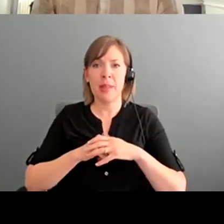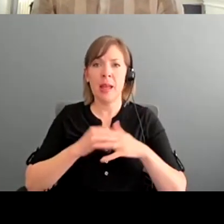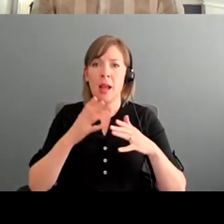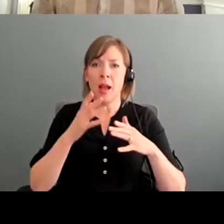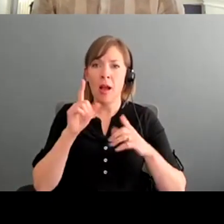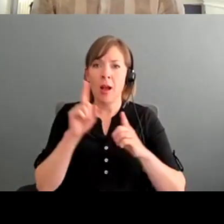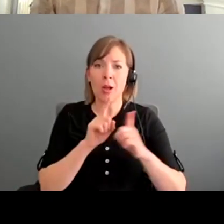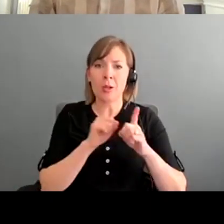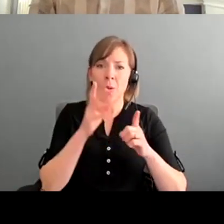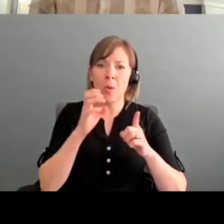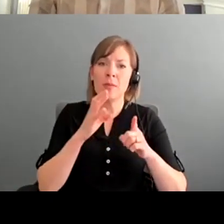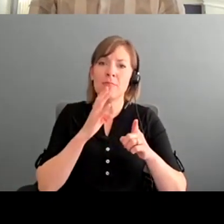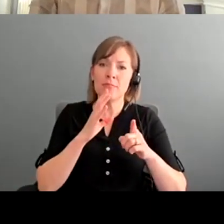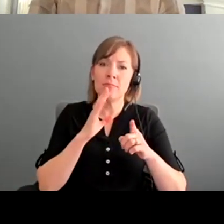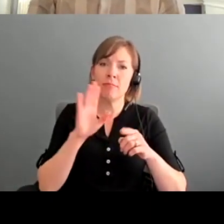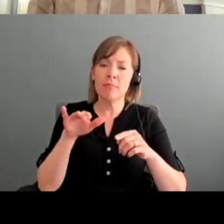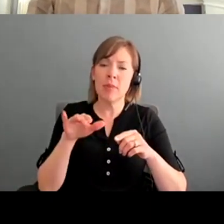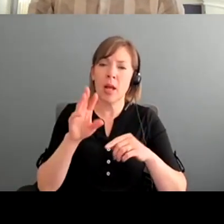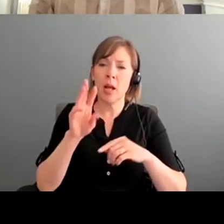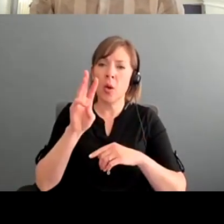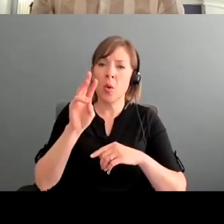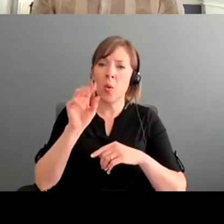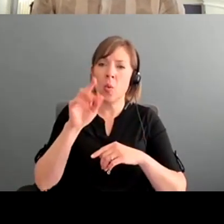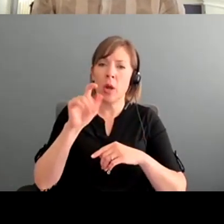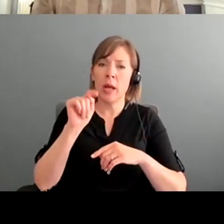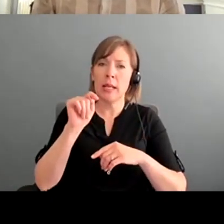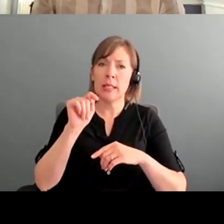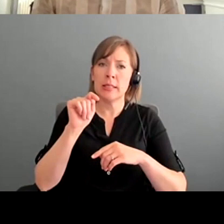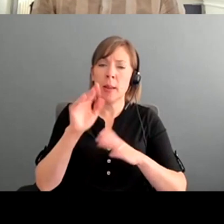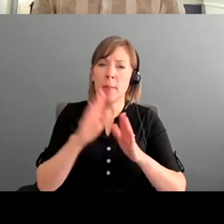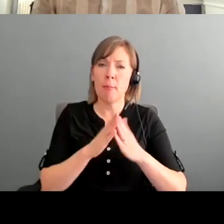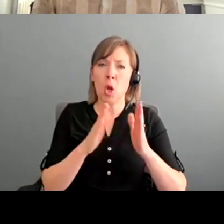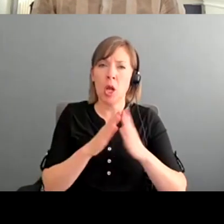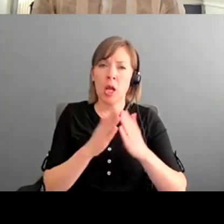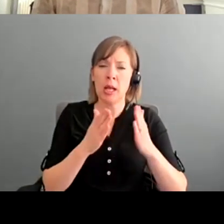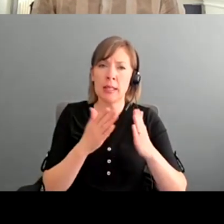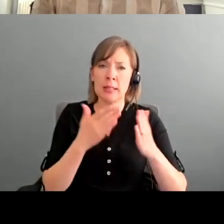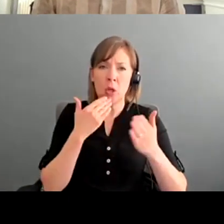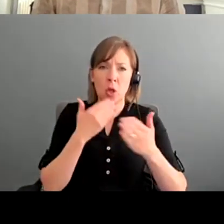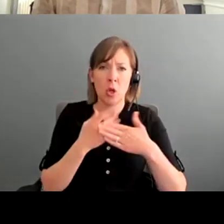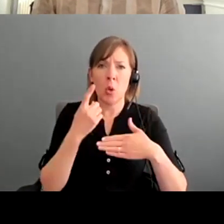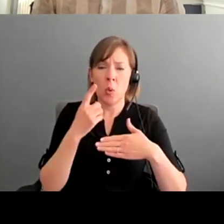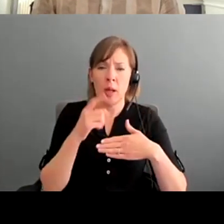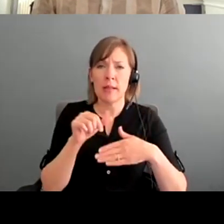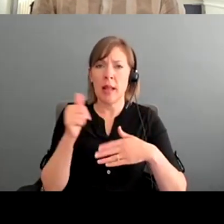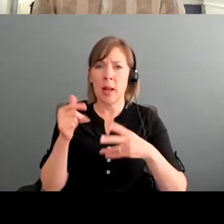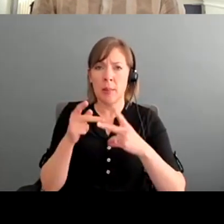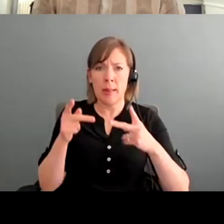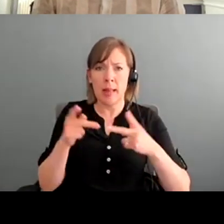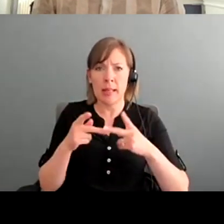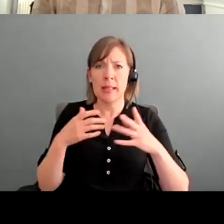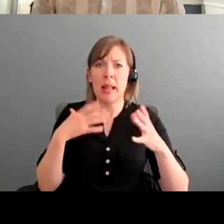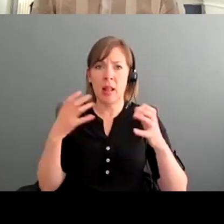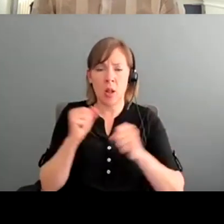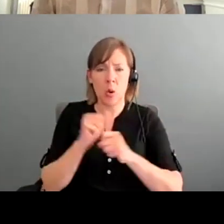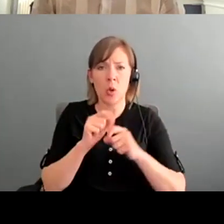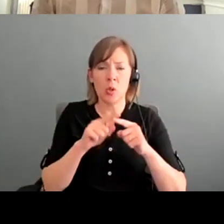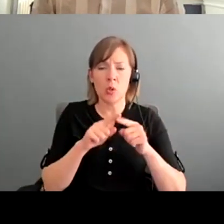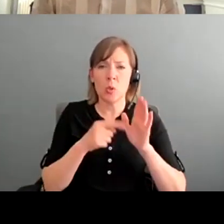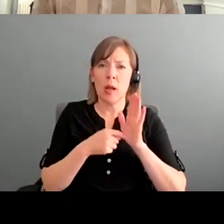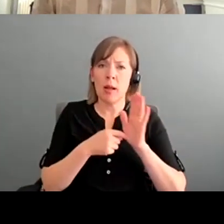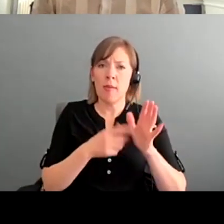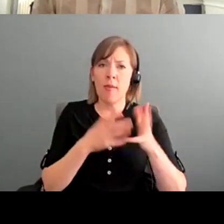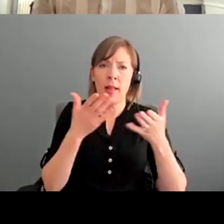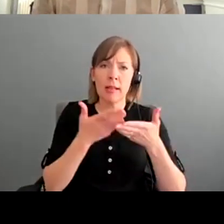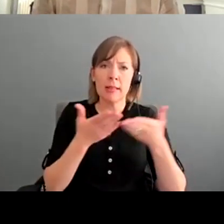out Sasha Warren's book, Storming Bedlam, as well, is another site that really did a lot of work to uncover a lot of stuff